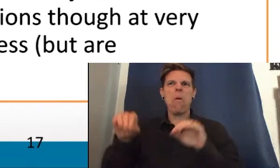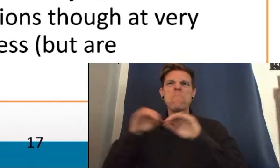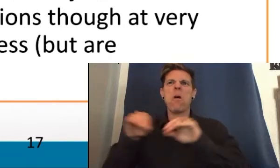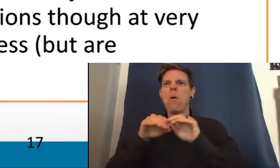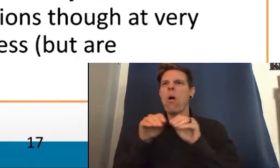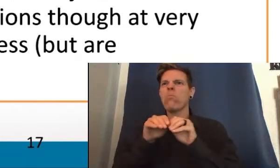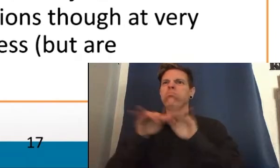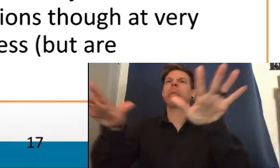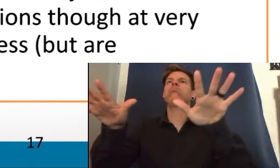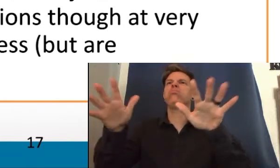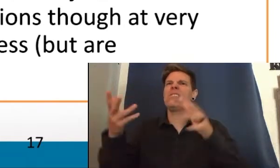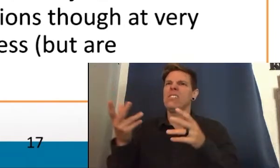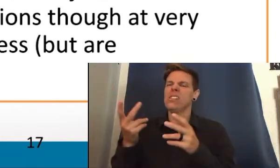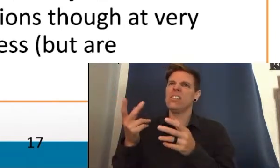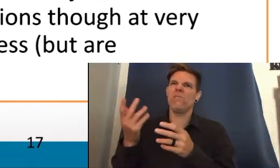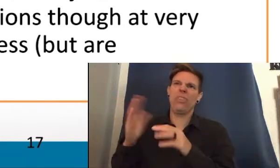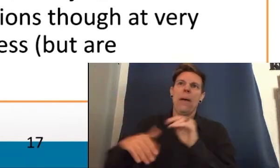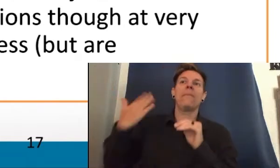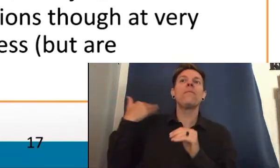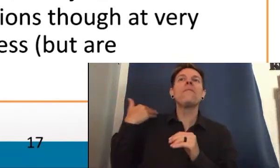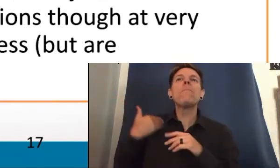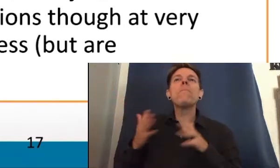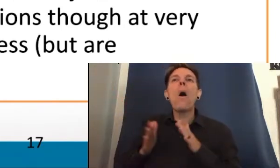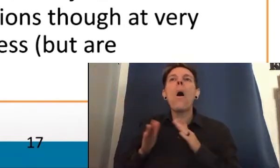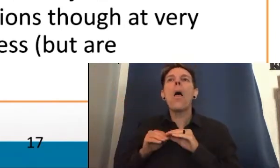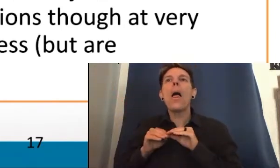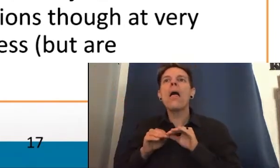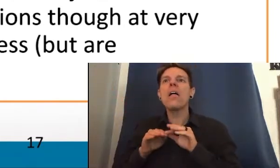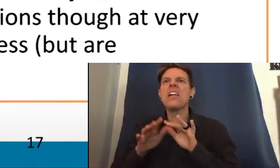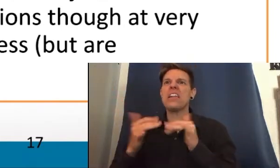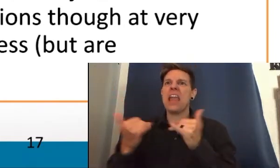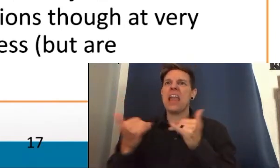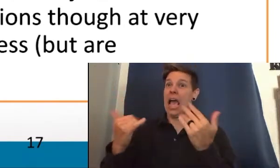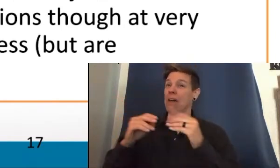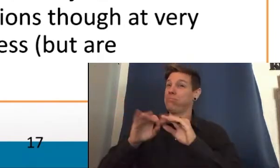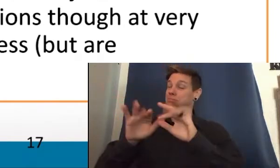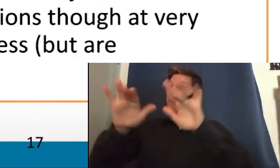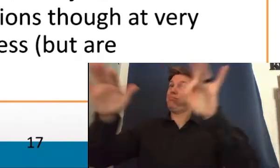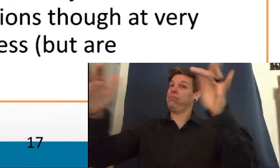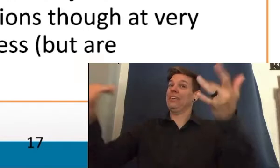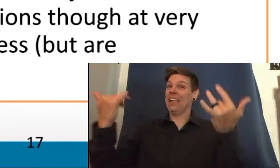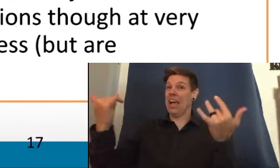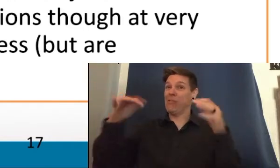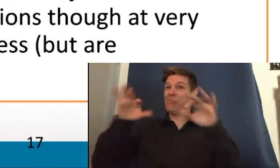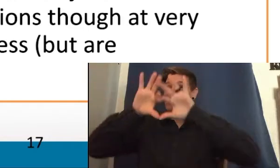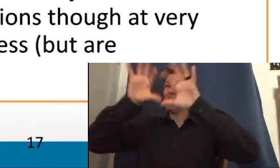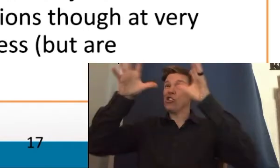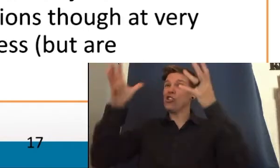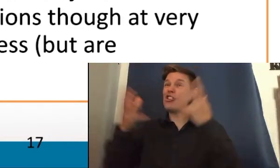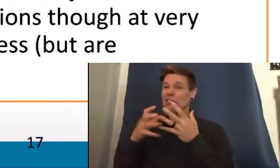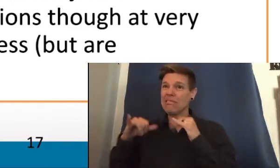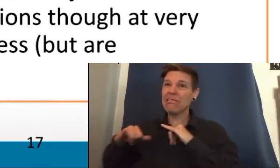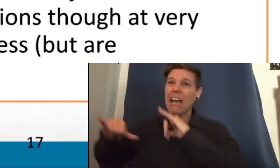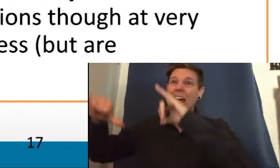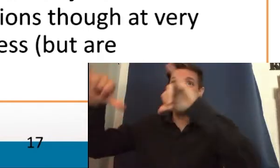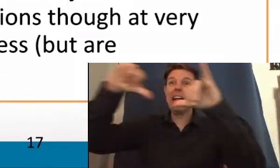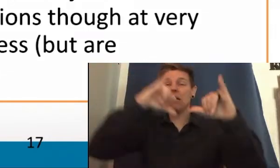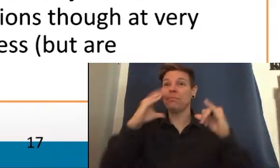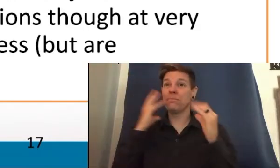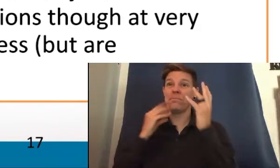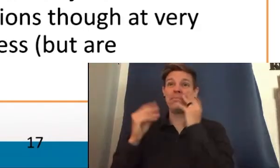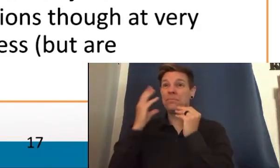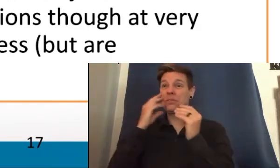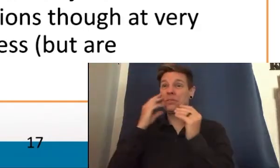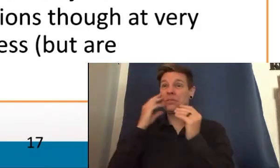And that's the one that we're currently suffering from pretty much worldwide, almost universally within the state of Colorado and most of the United States. Now,